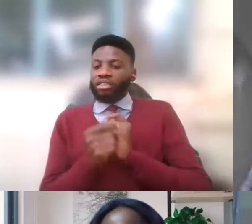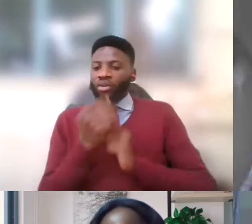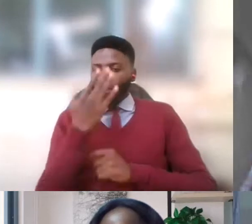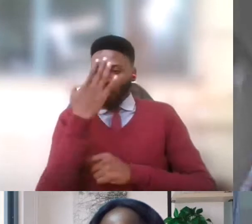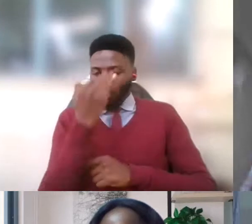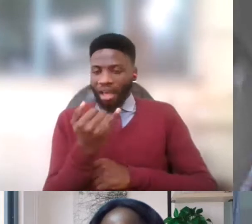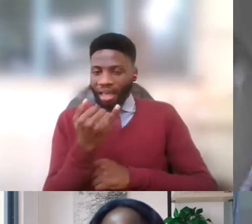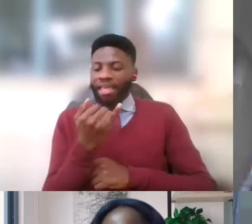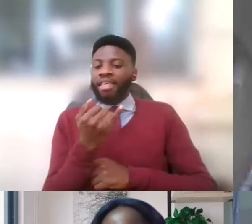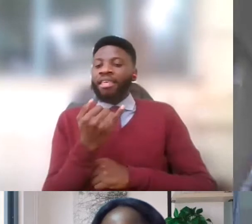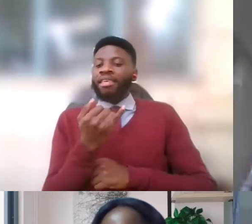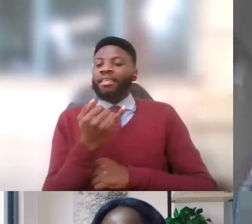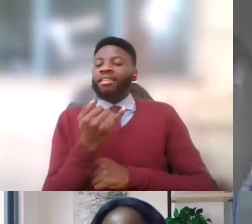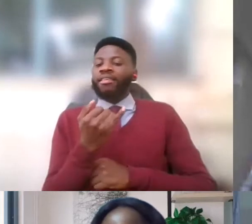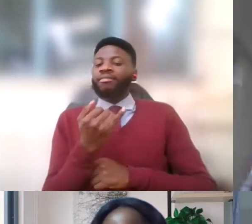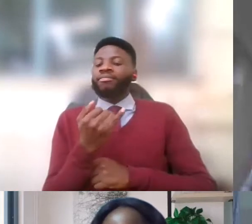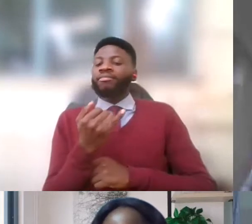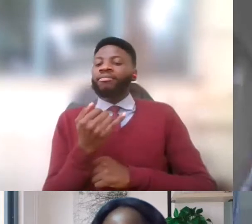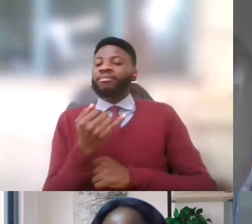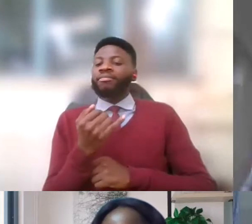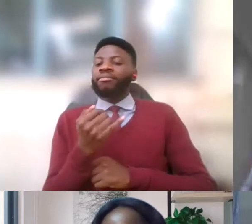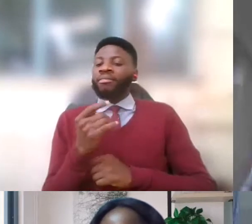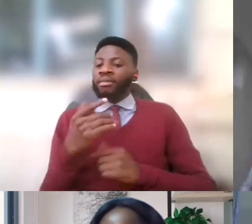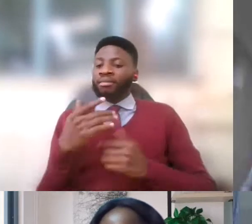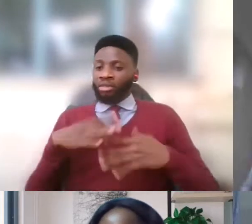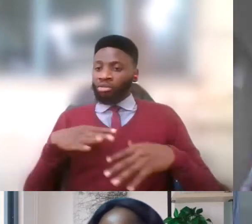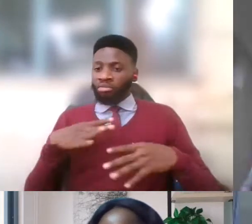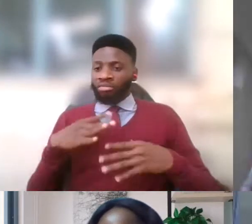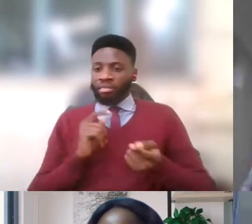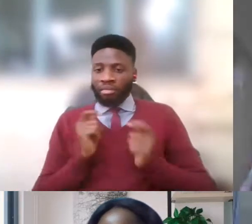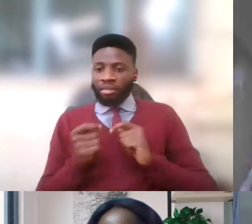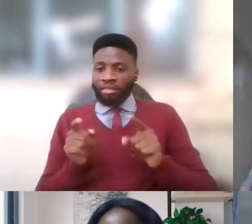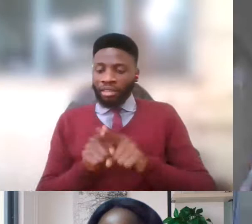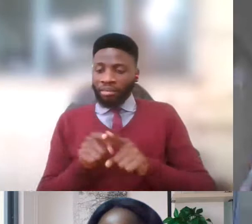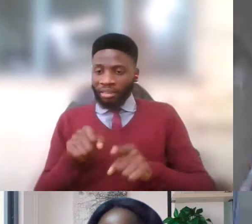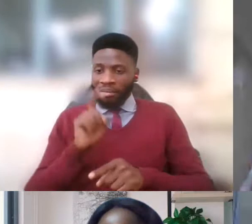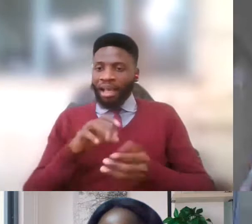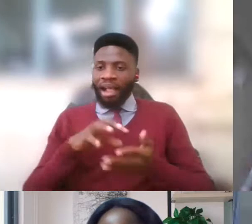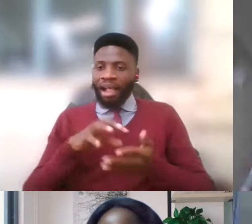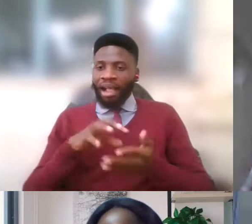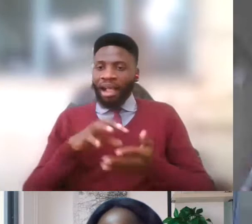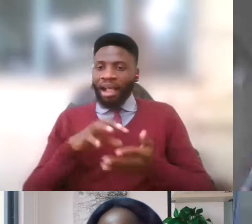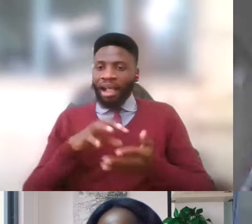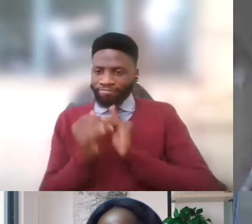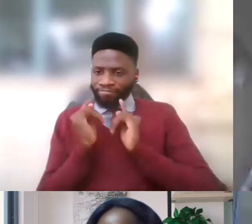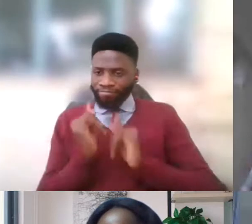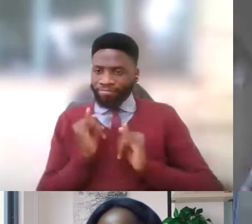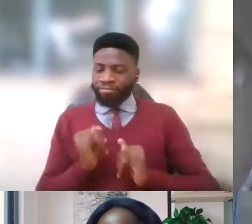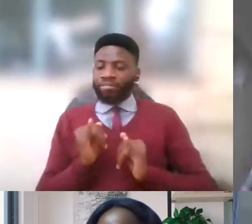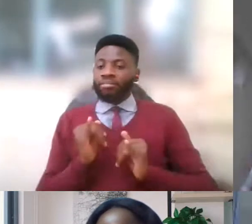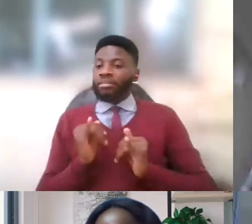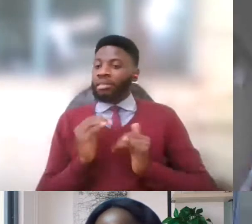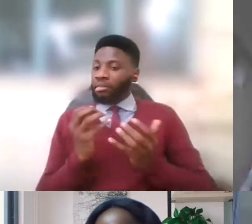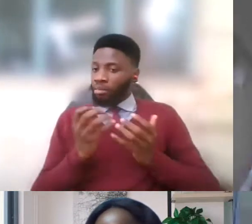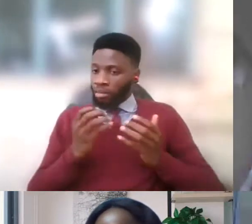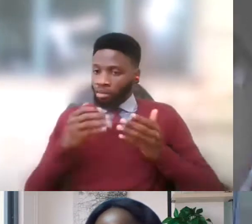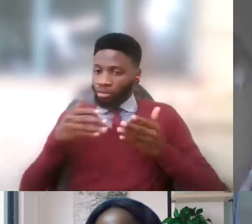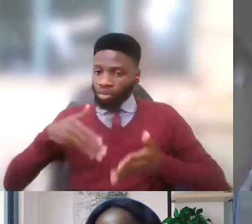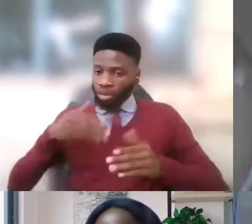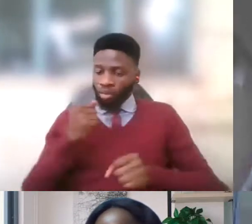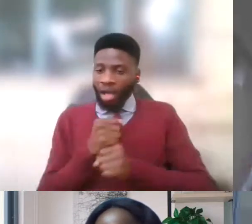I belong to. So you can attend meetups, and in those meetups, you get to meet like-minded people who are also in the same journey with you,